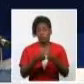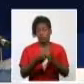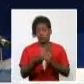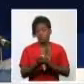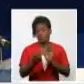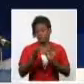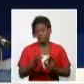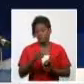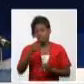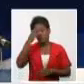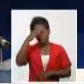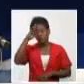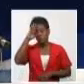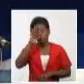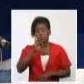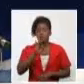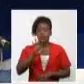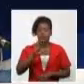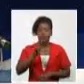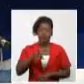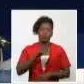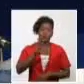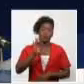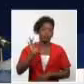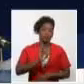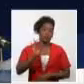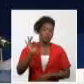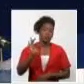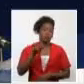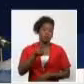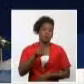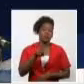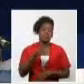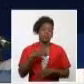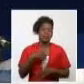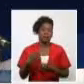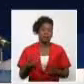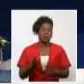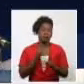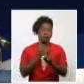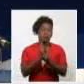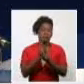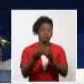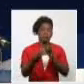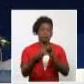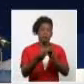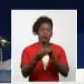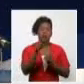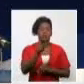1,478 the number of confirmed cases in Cuba.